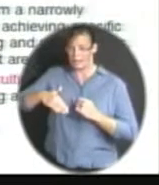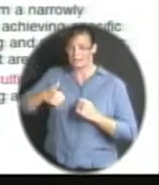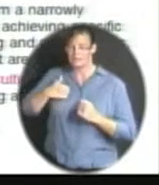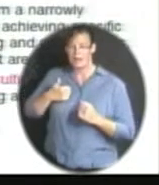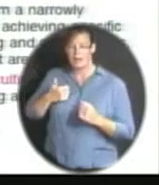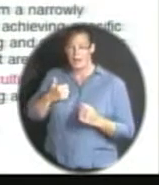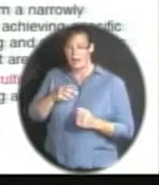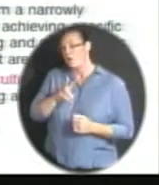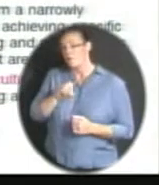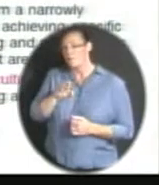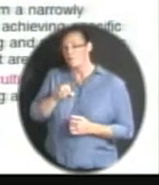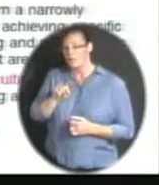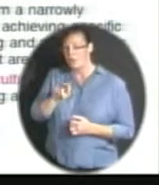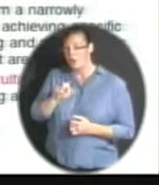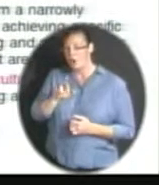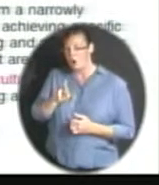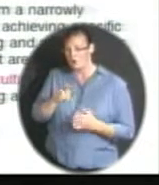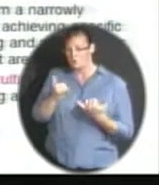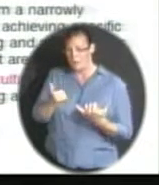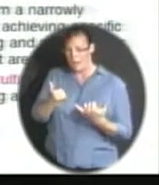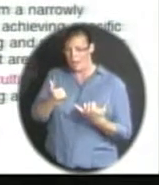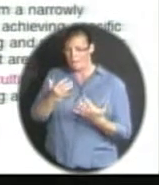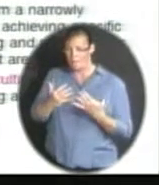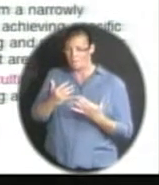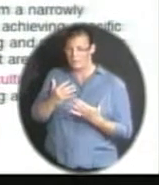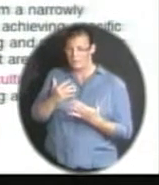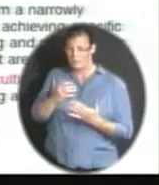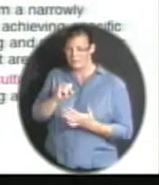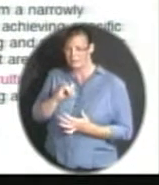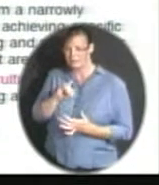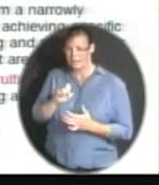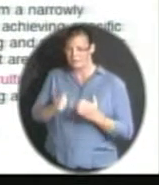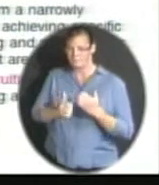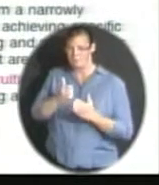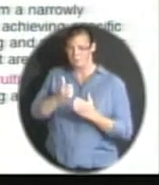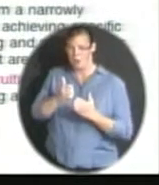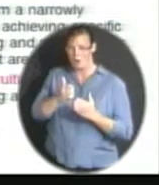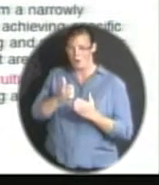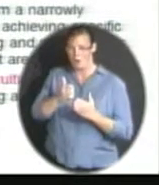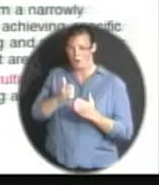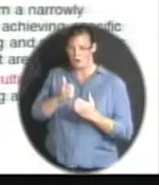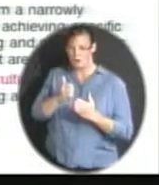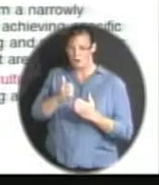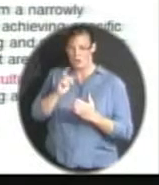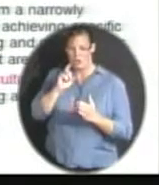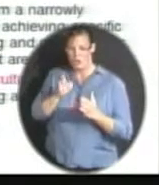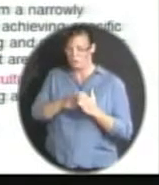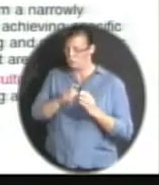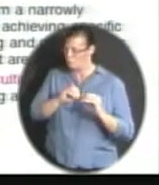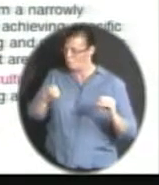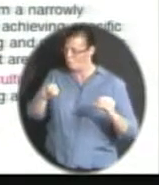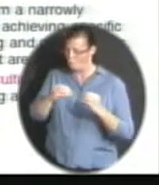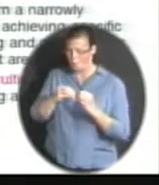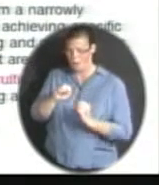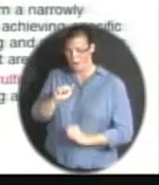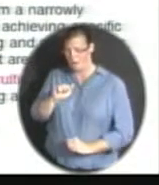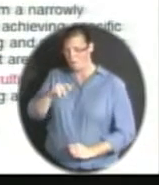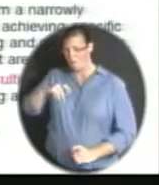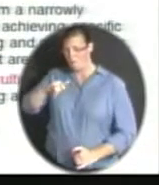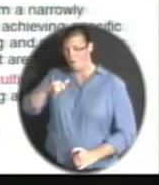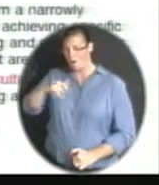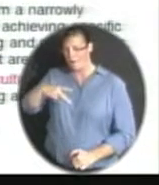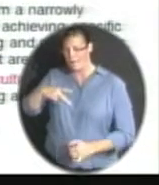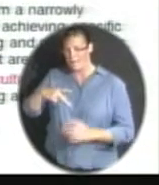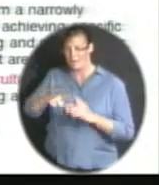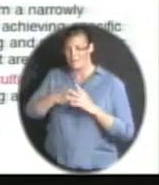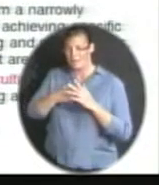a webinar today, probably the slide that stood out to me most about the waiver is there will be no more AYP beginning with the